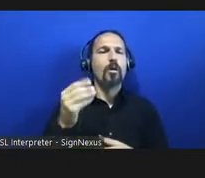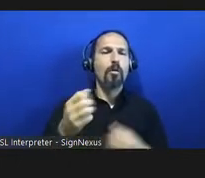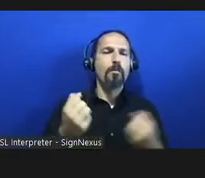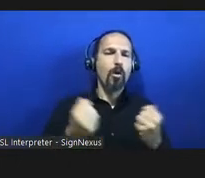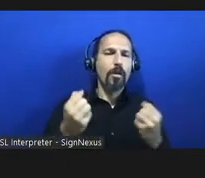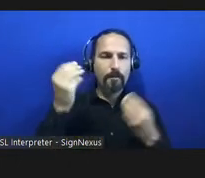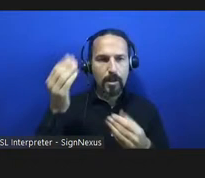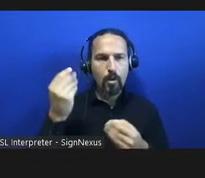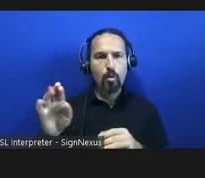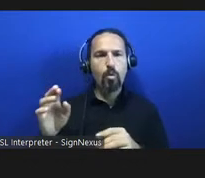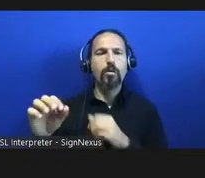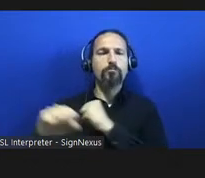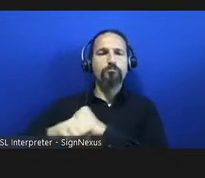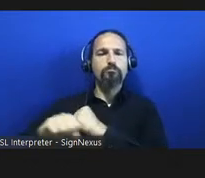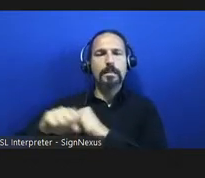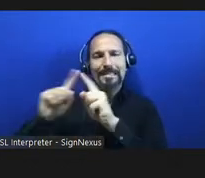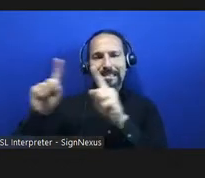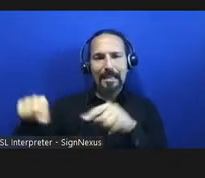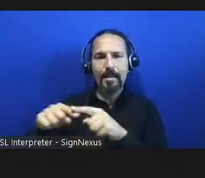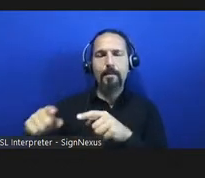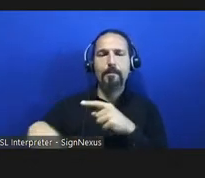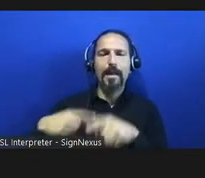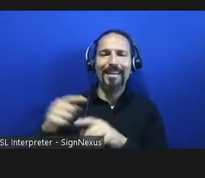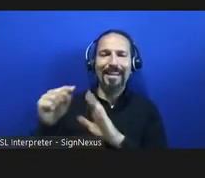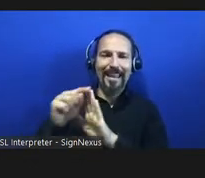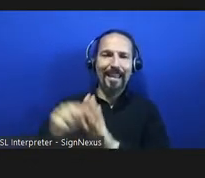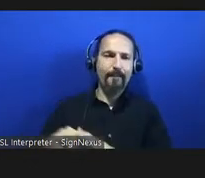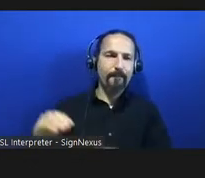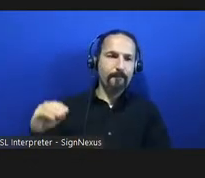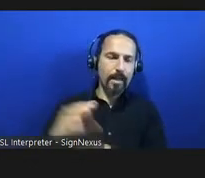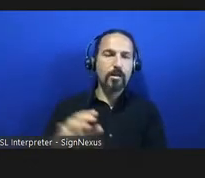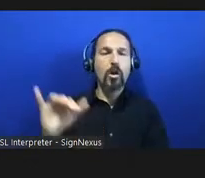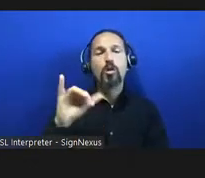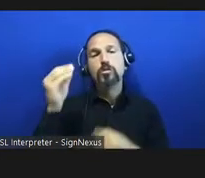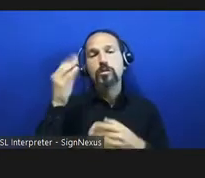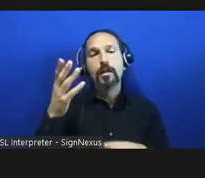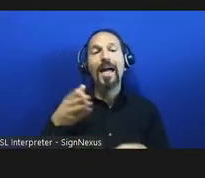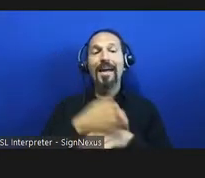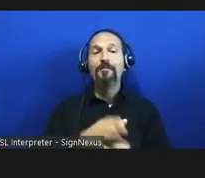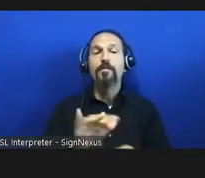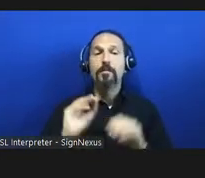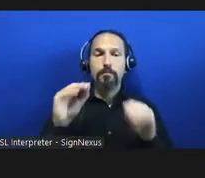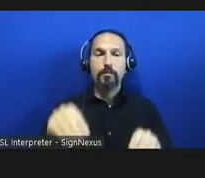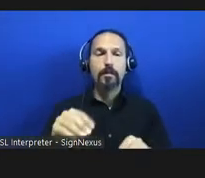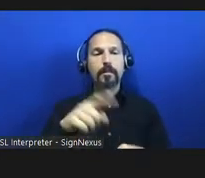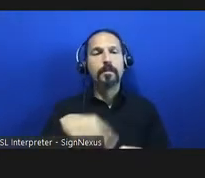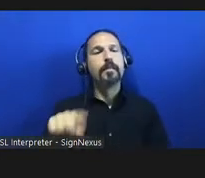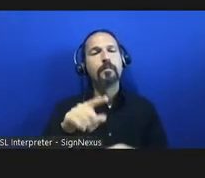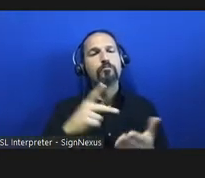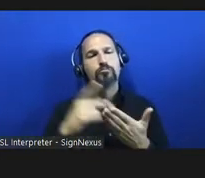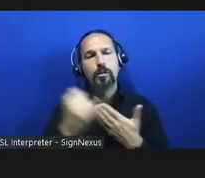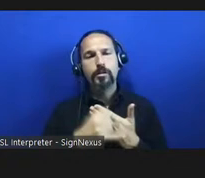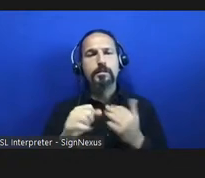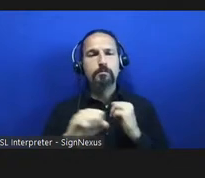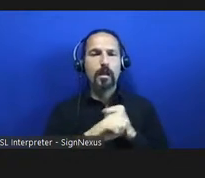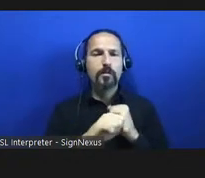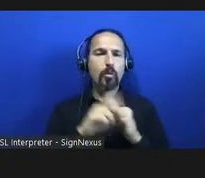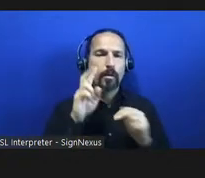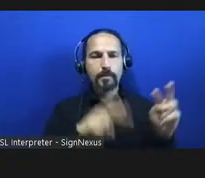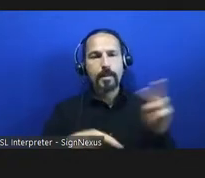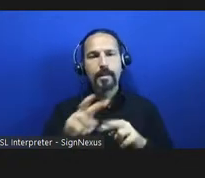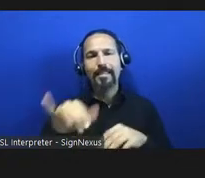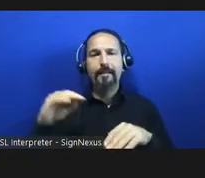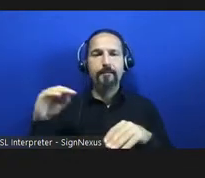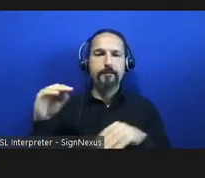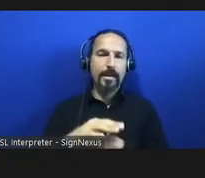at identified Highway locations with adverse effects in addition post implementation the project sponsors will monitor